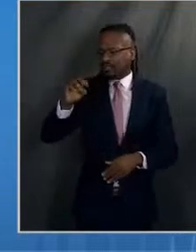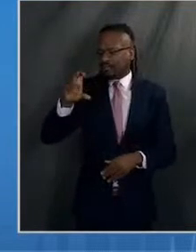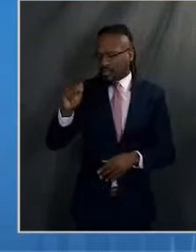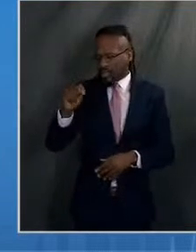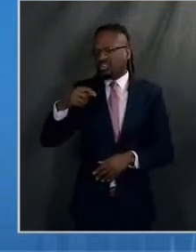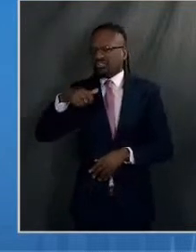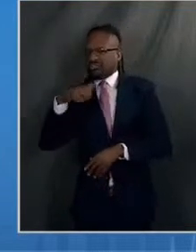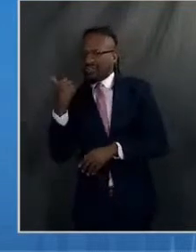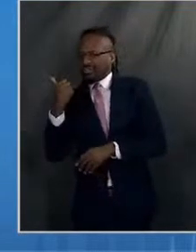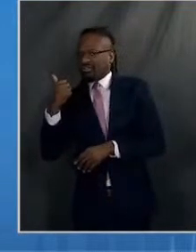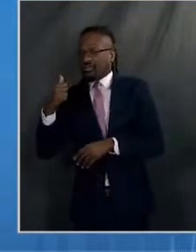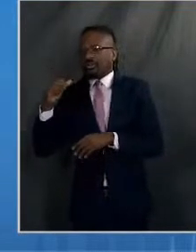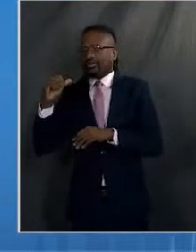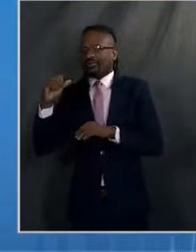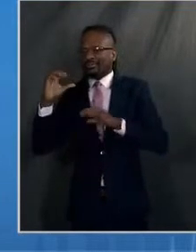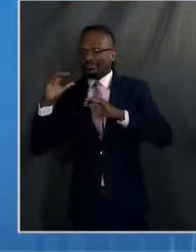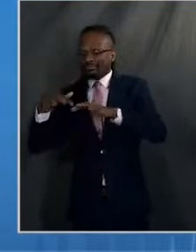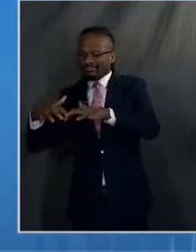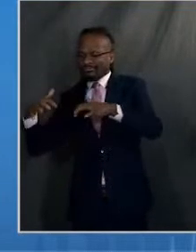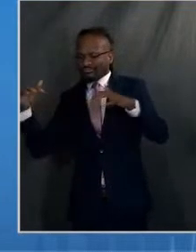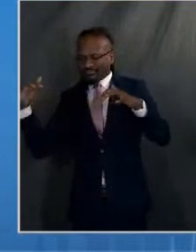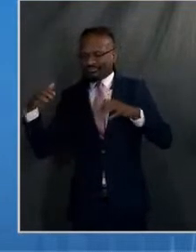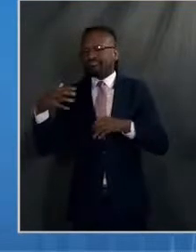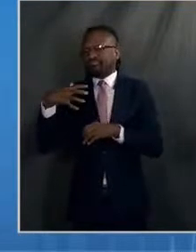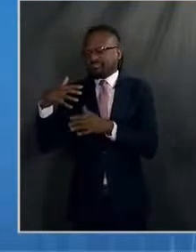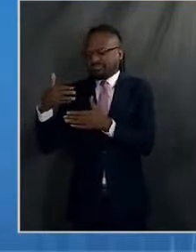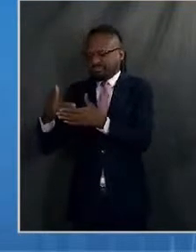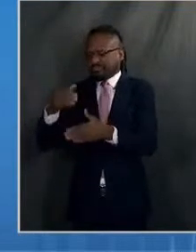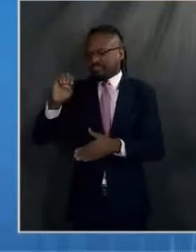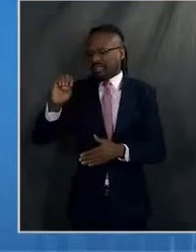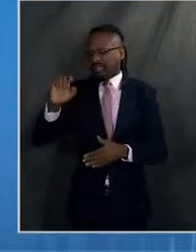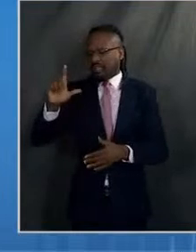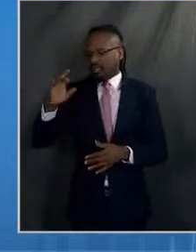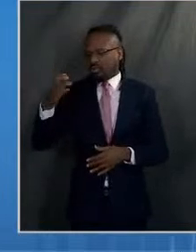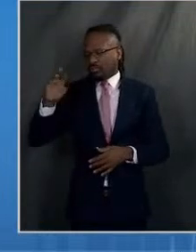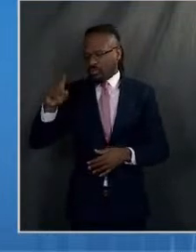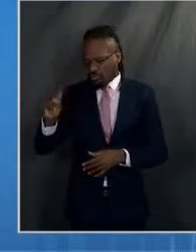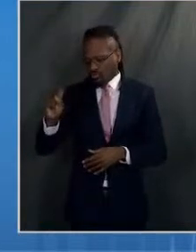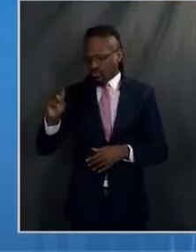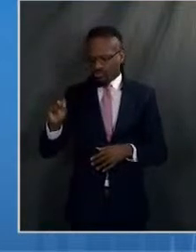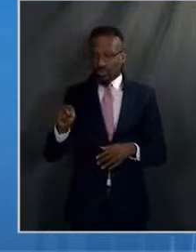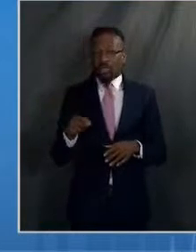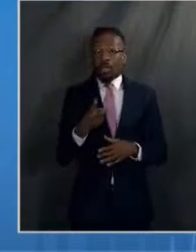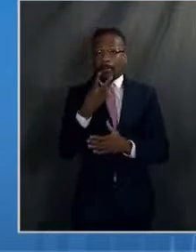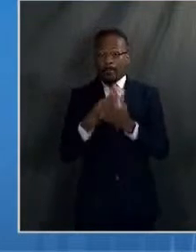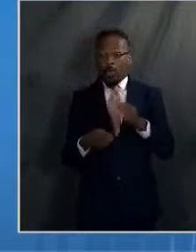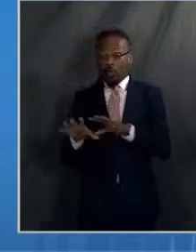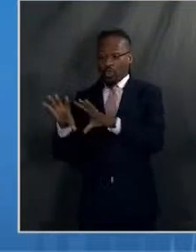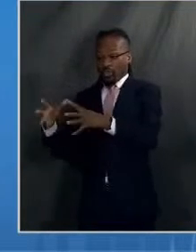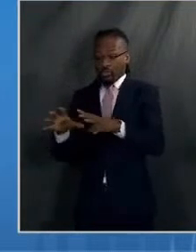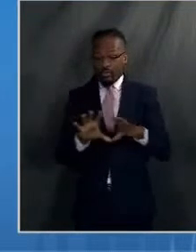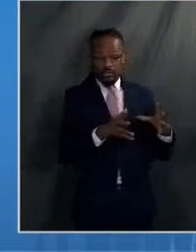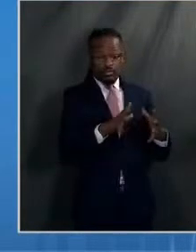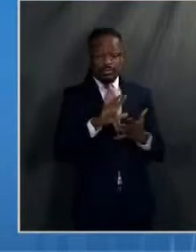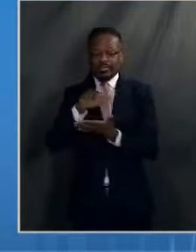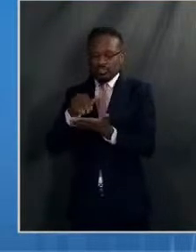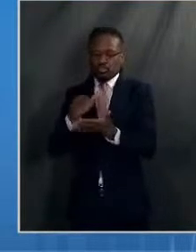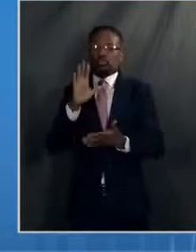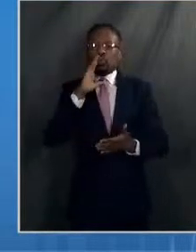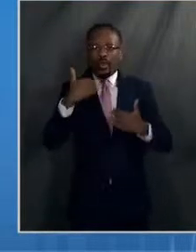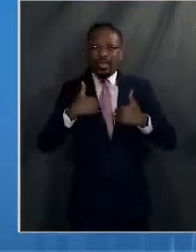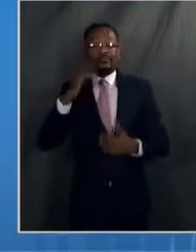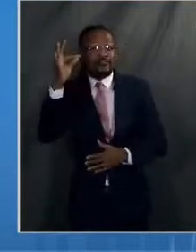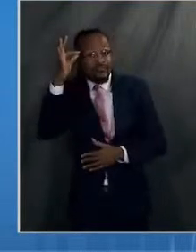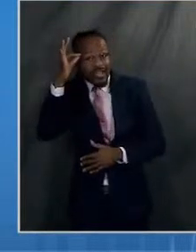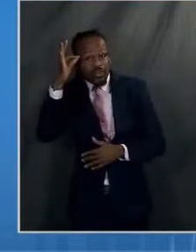have some of the lowest health scores in the state. Both centers will be staffed primarily by a federal